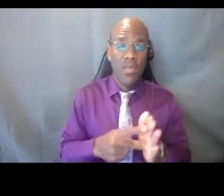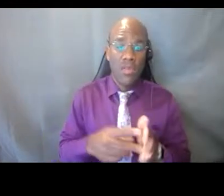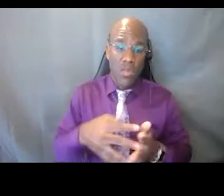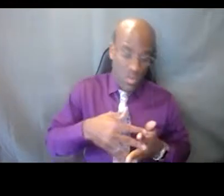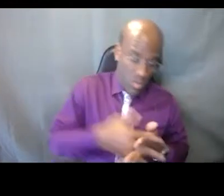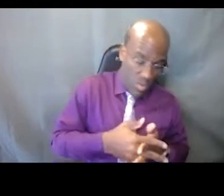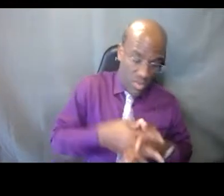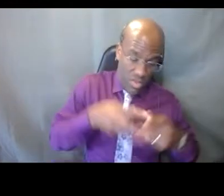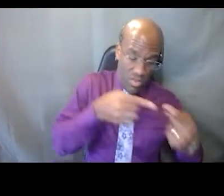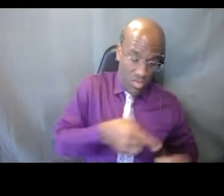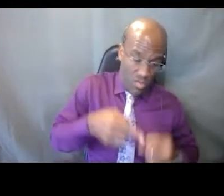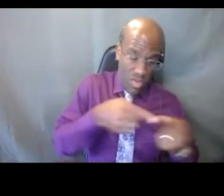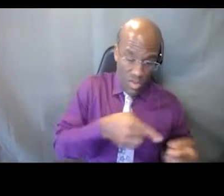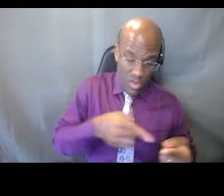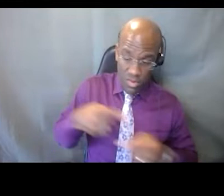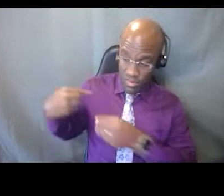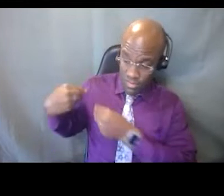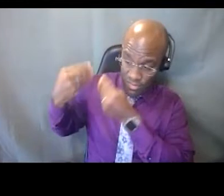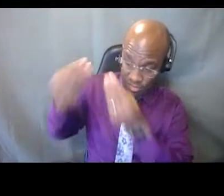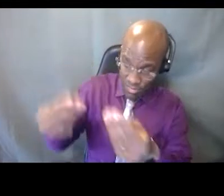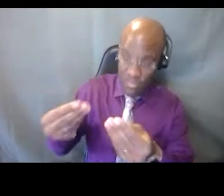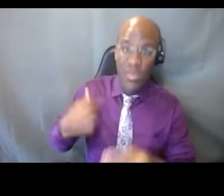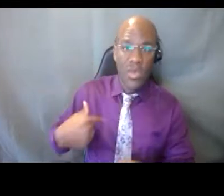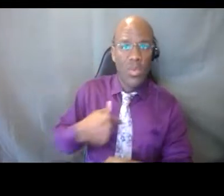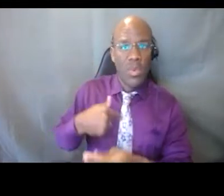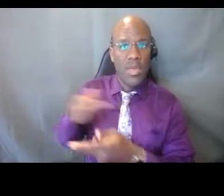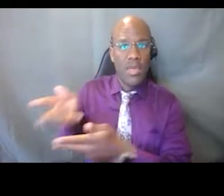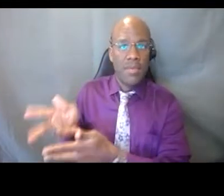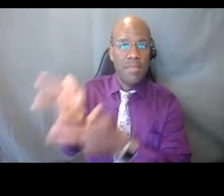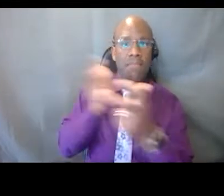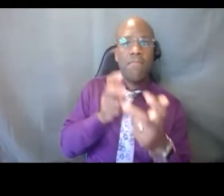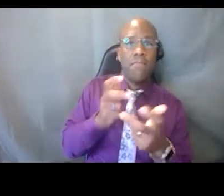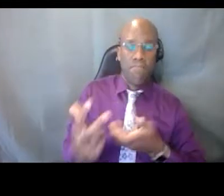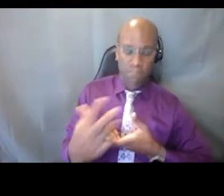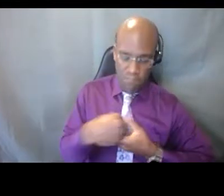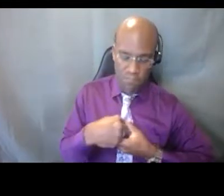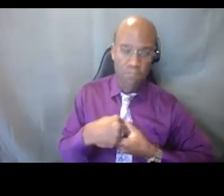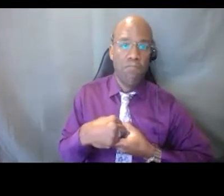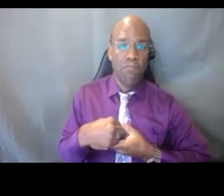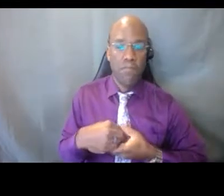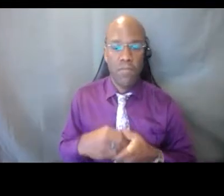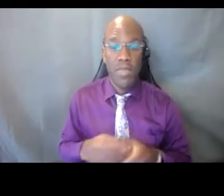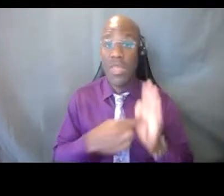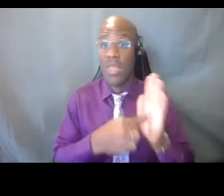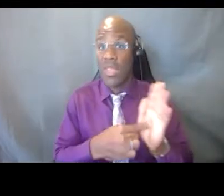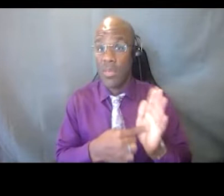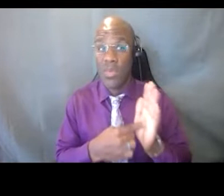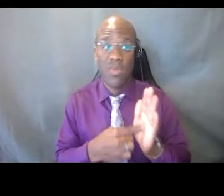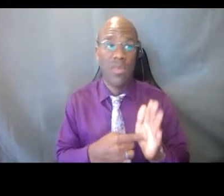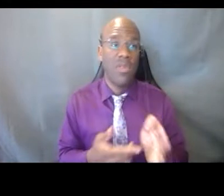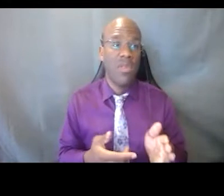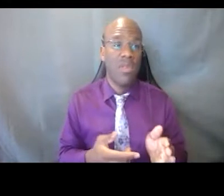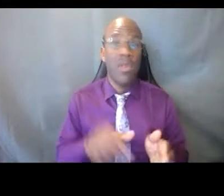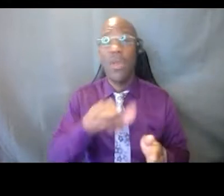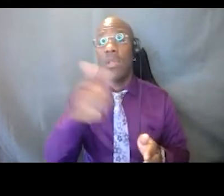struggle from their ancestors. So examples of this generational resistance included